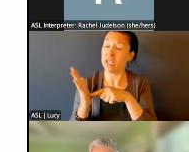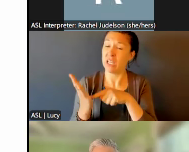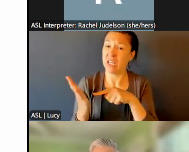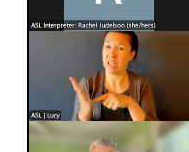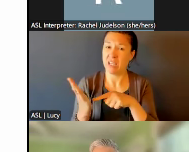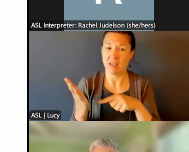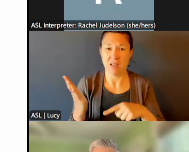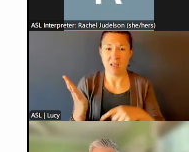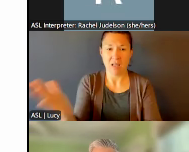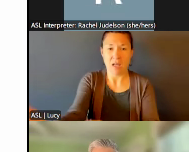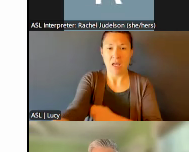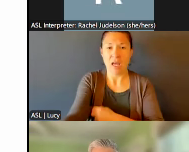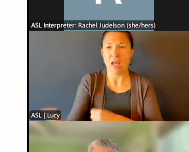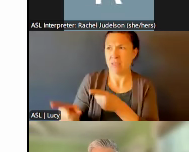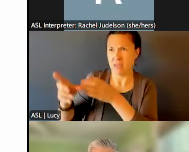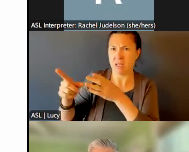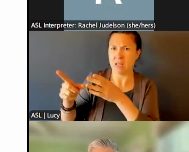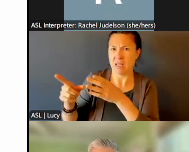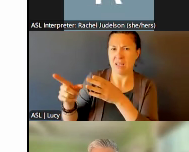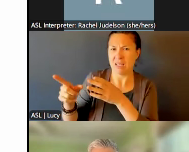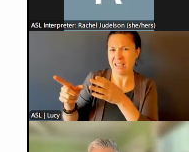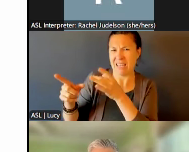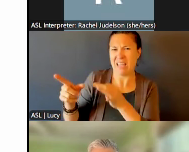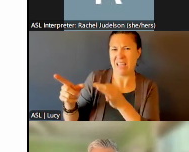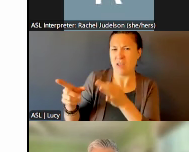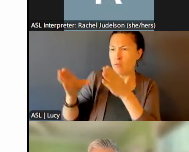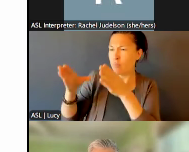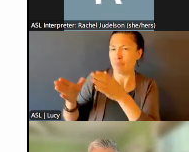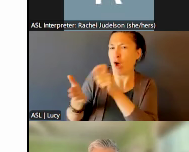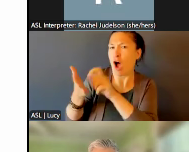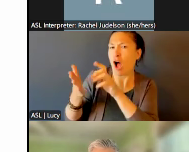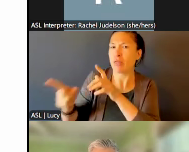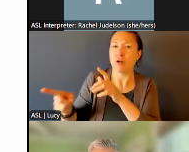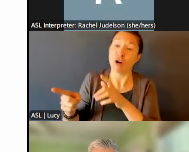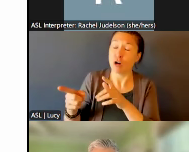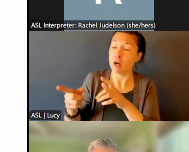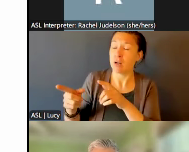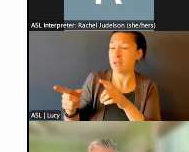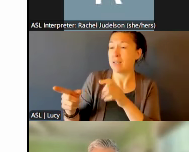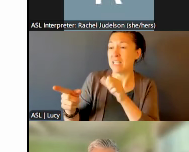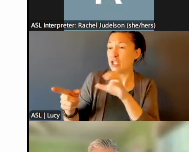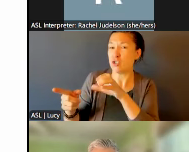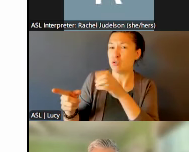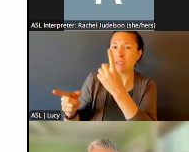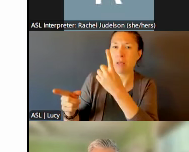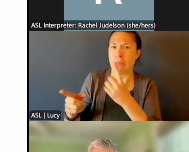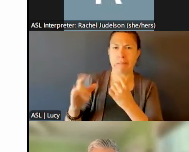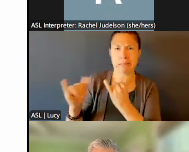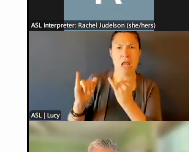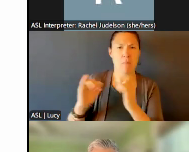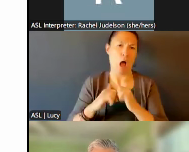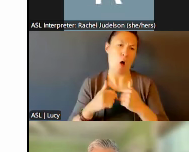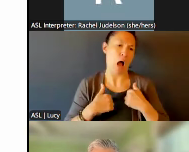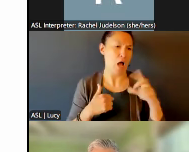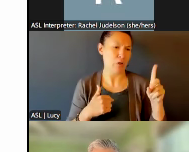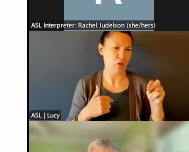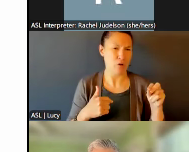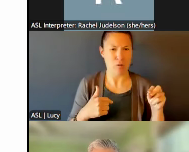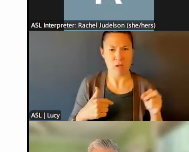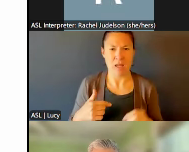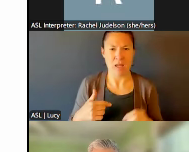it the way that I would have done it. I get a little bit peeved by that. And it's very easy to slip into writing it out as if you're